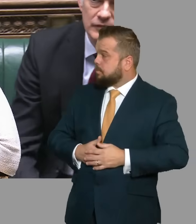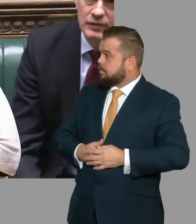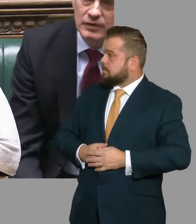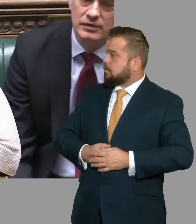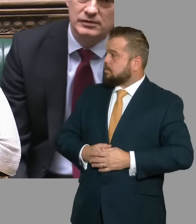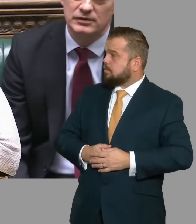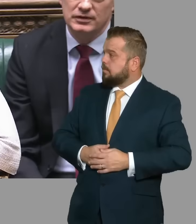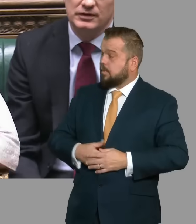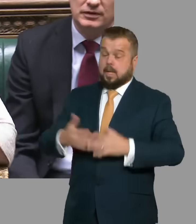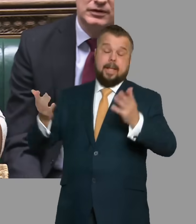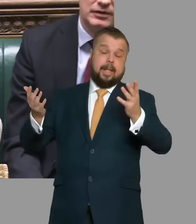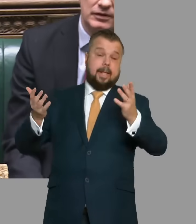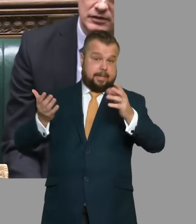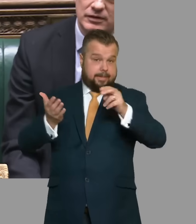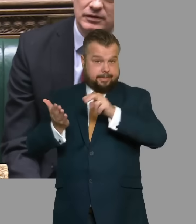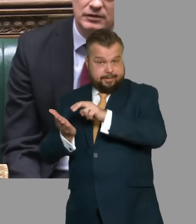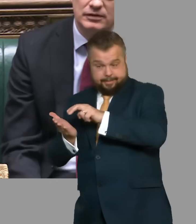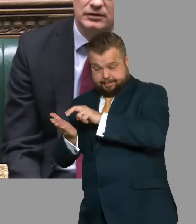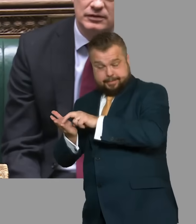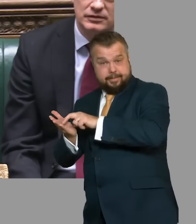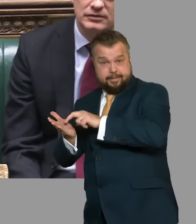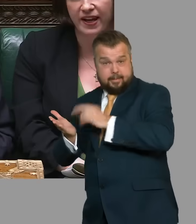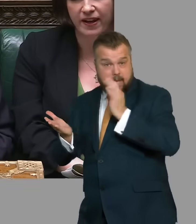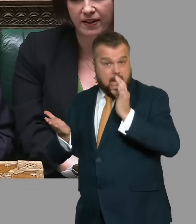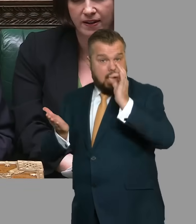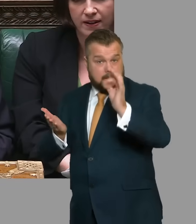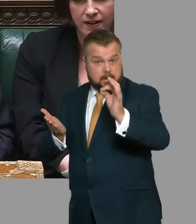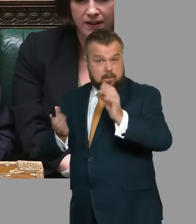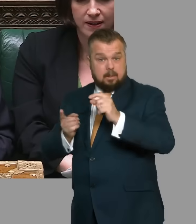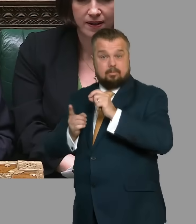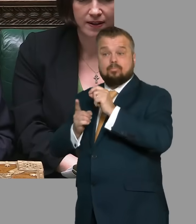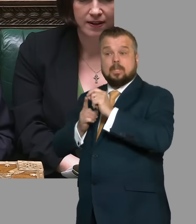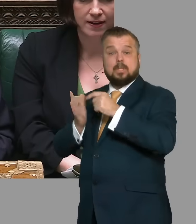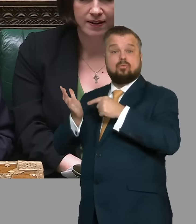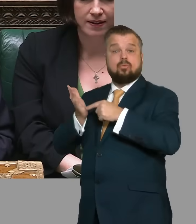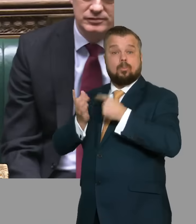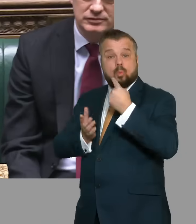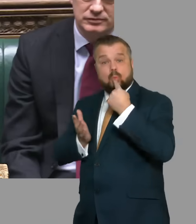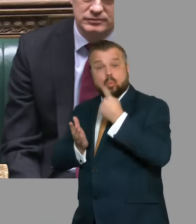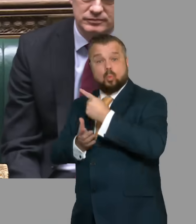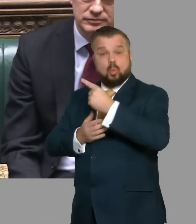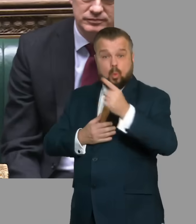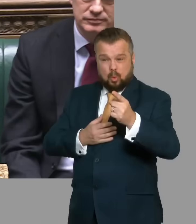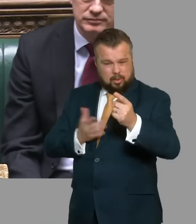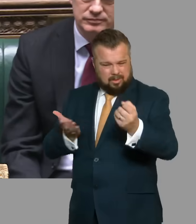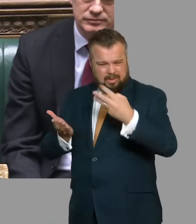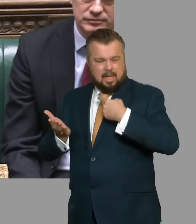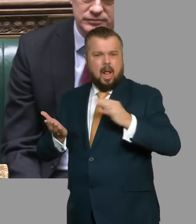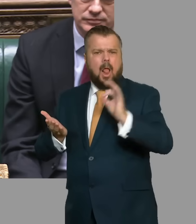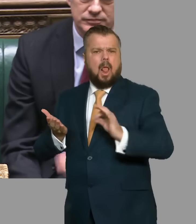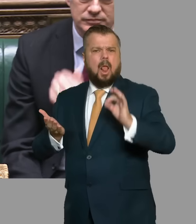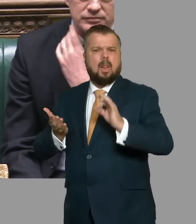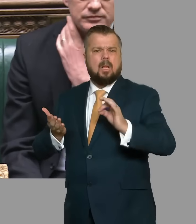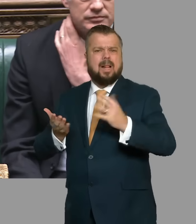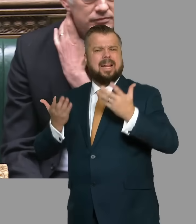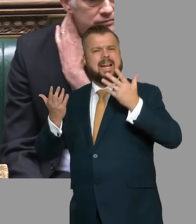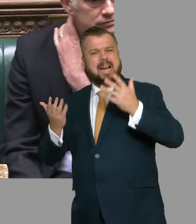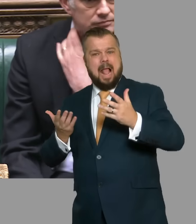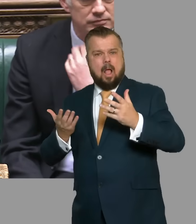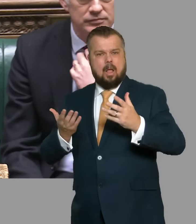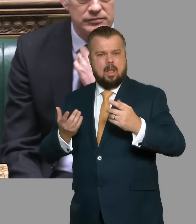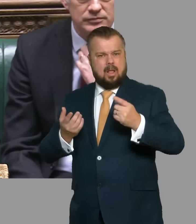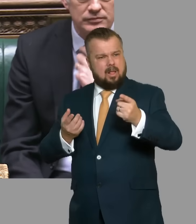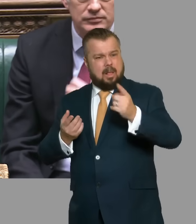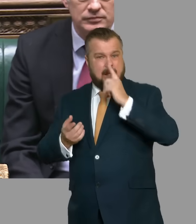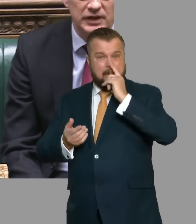in President Trump's mind. Let me remind him, his Deputy Prime Minister, then Foreign Secretary, used to say